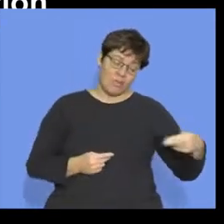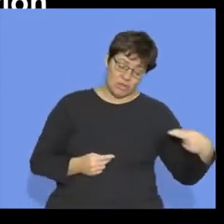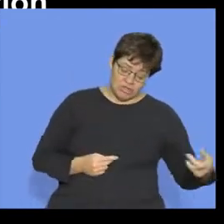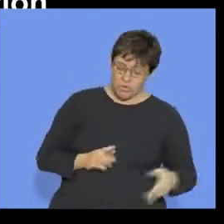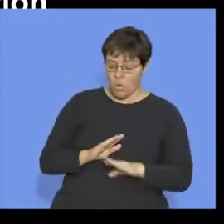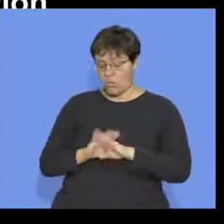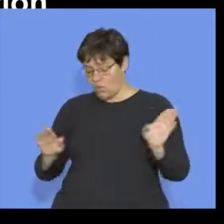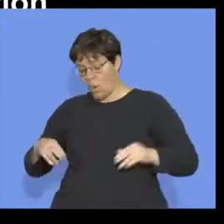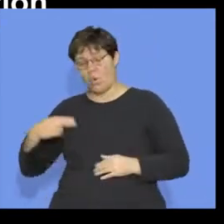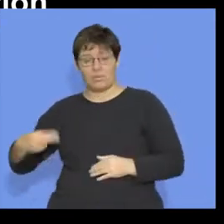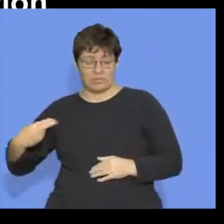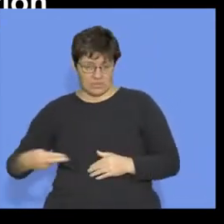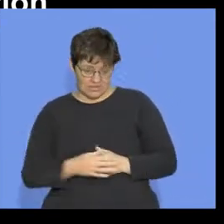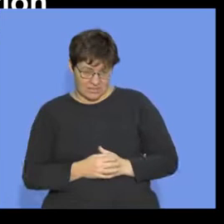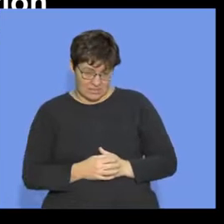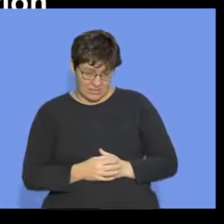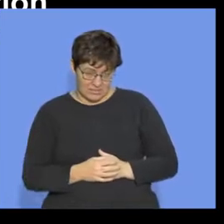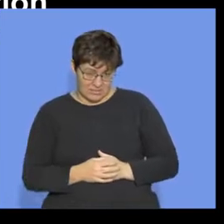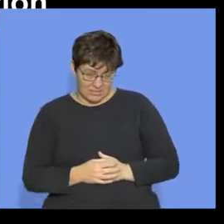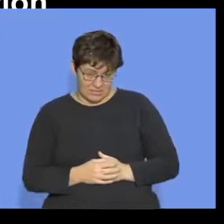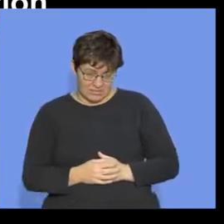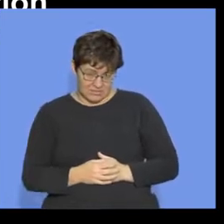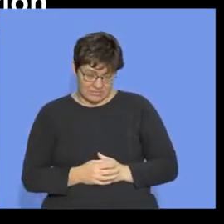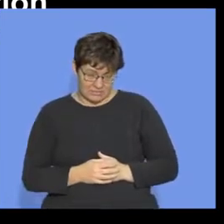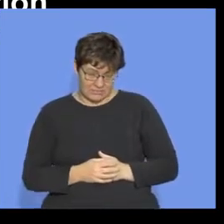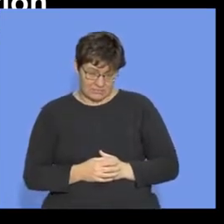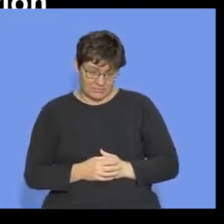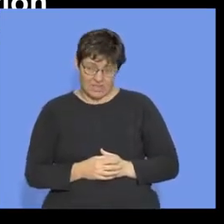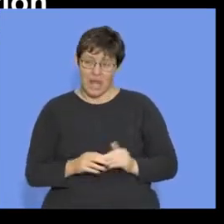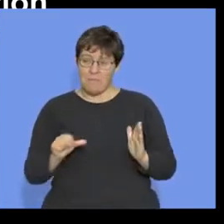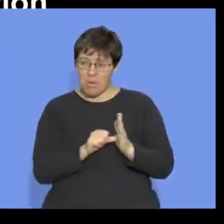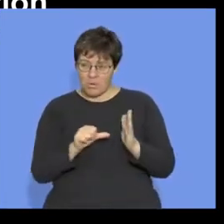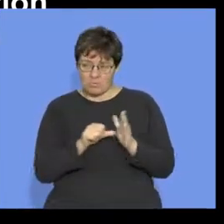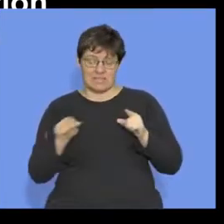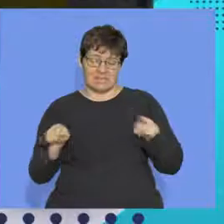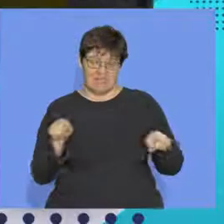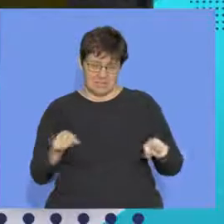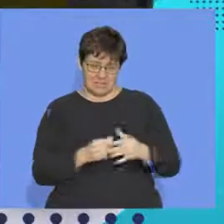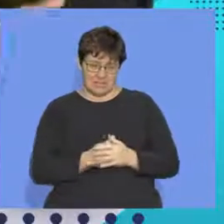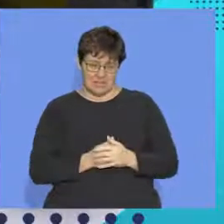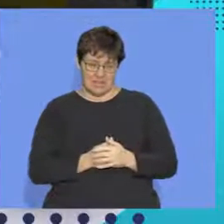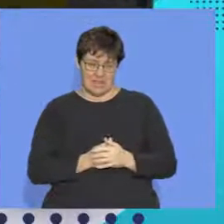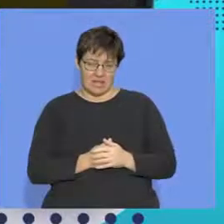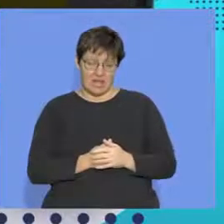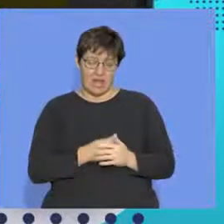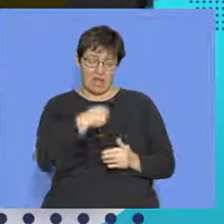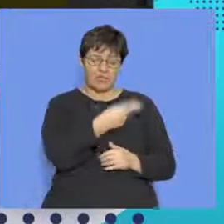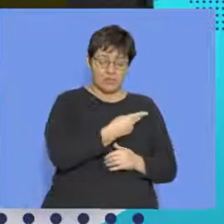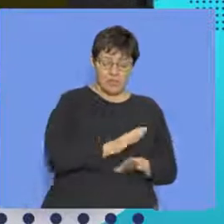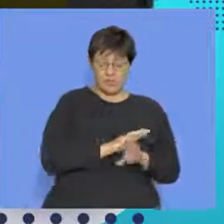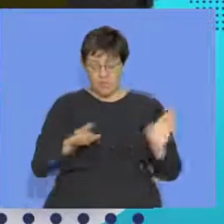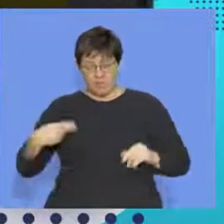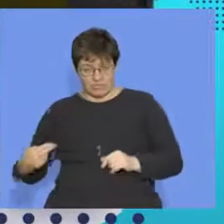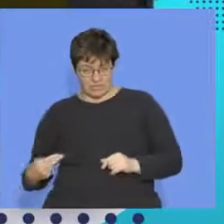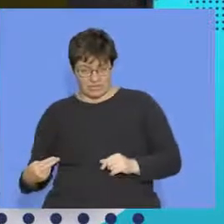important, and arrangements without repetition, very important, because you miss the repetition or without